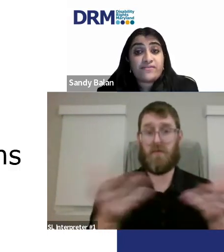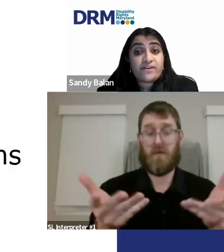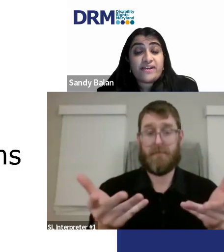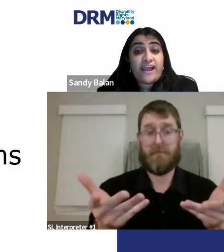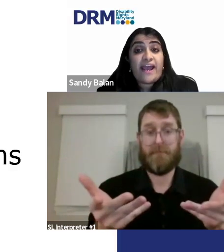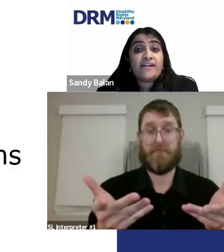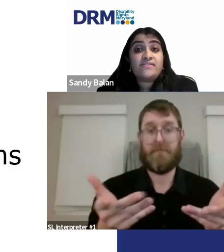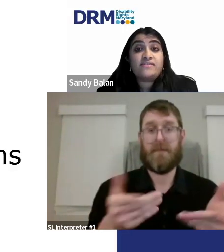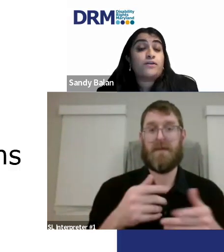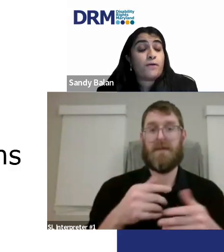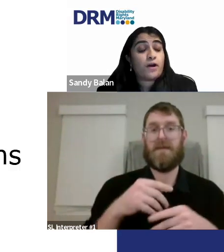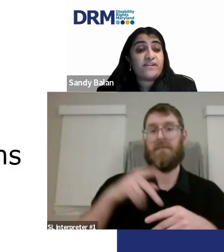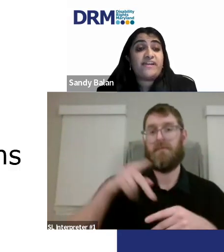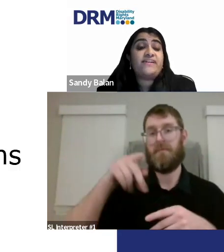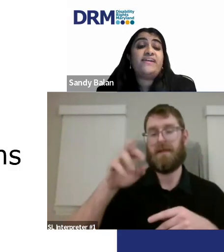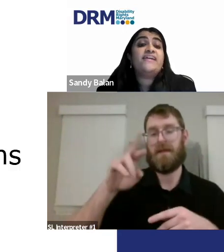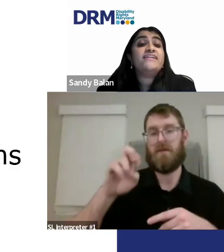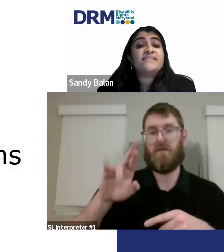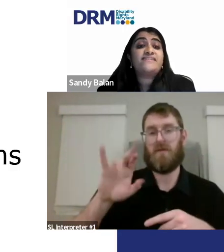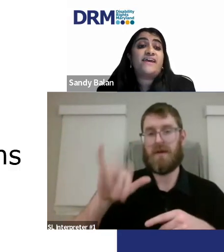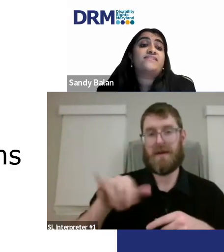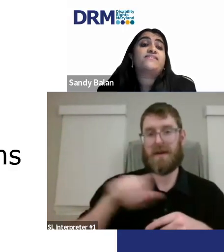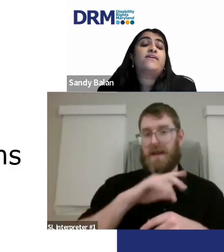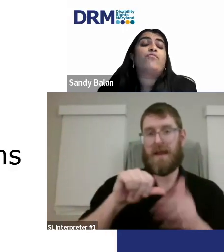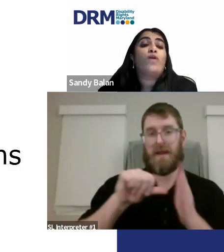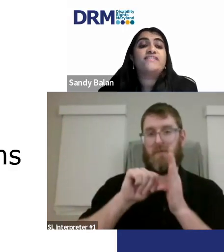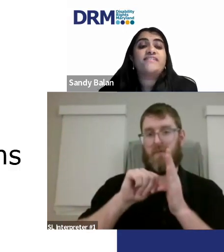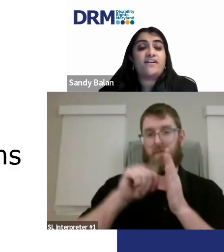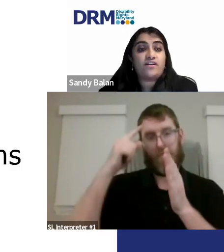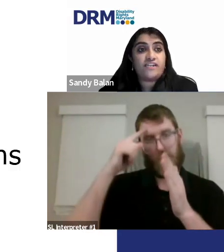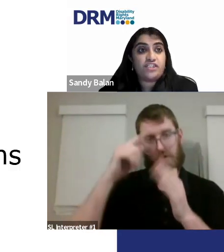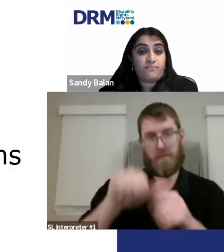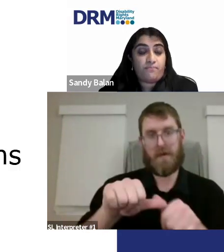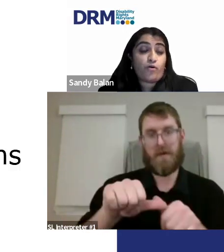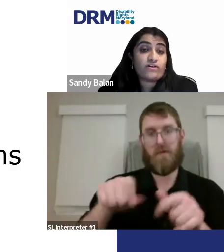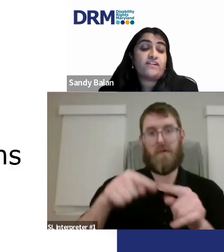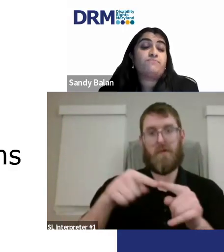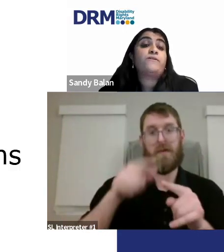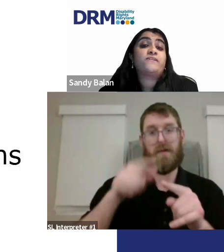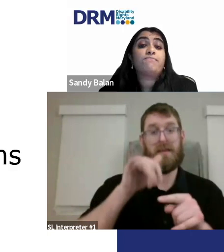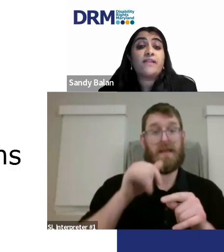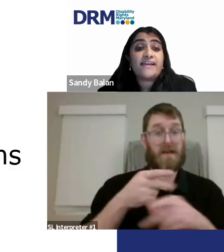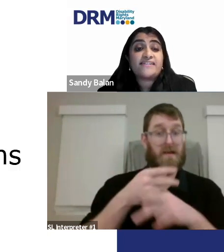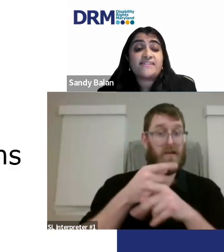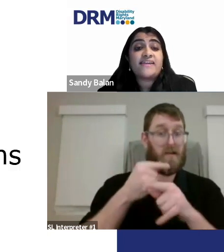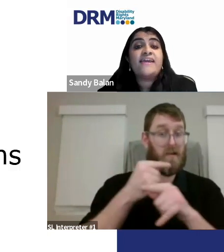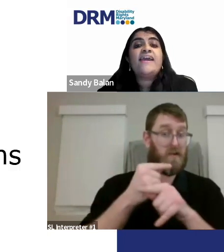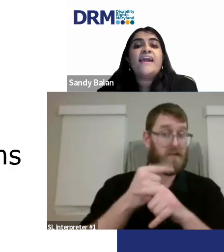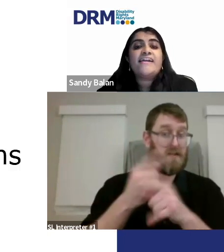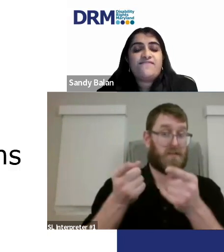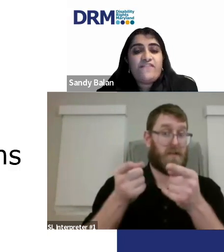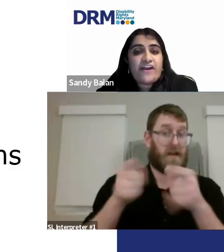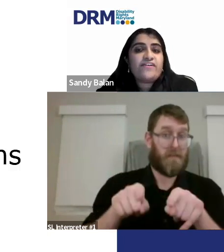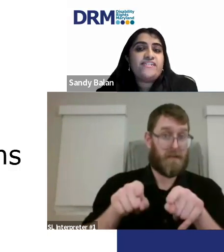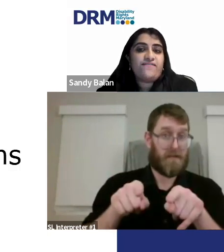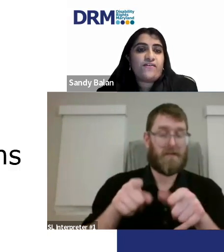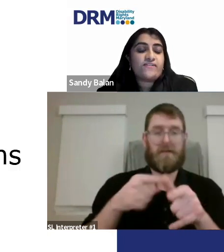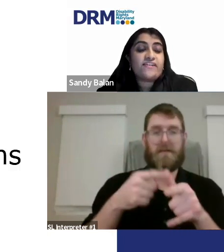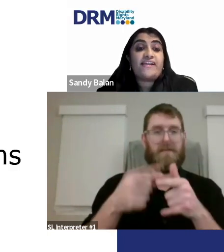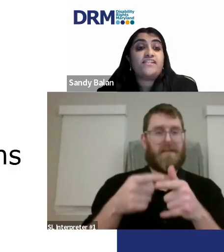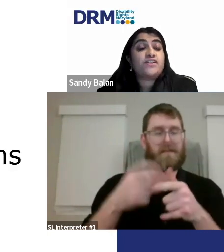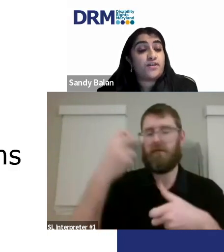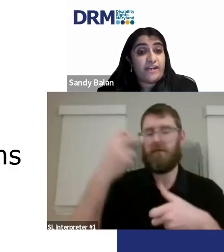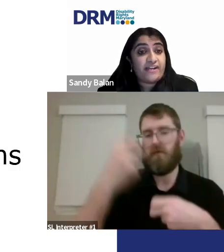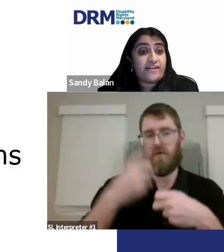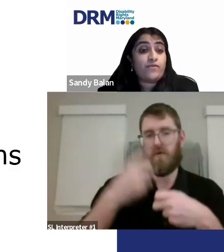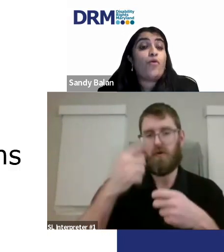orders are plenary and they're permanent, in the sense that once that guardianship order is put into place, it's very